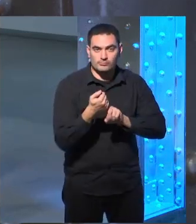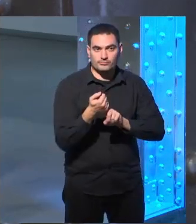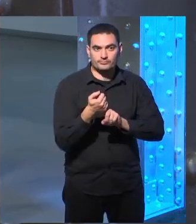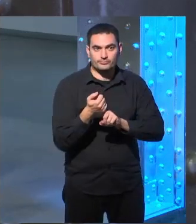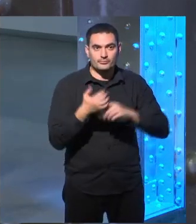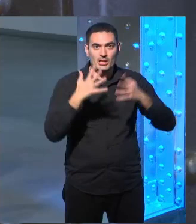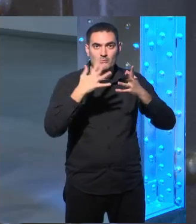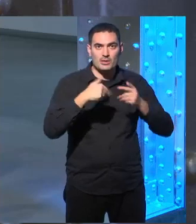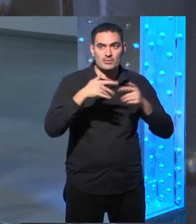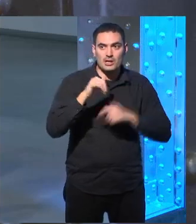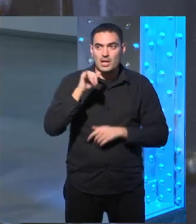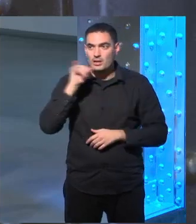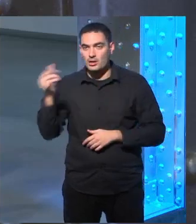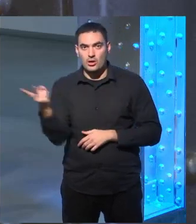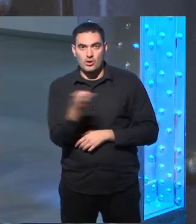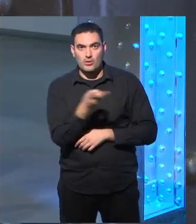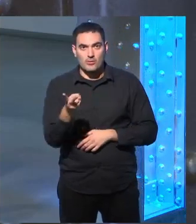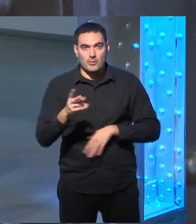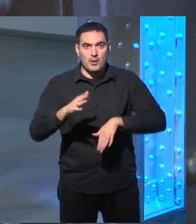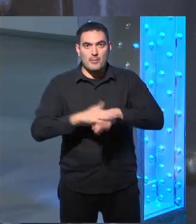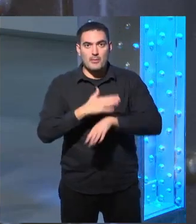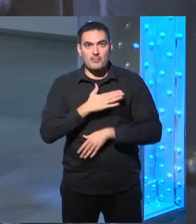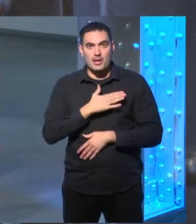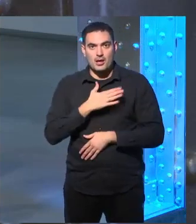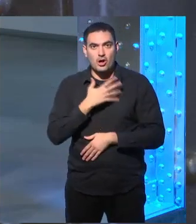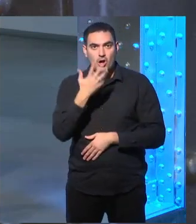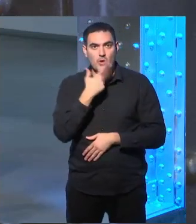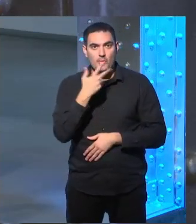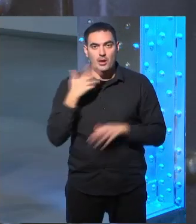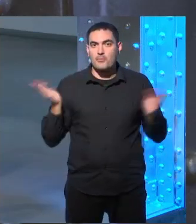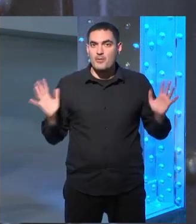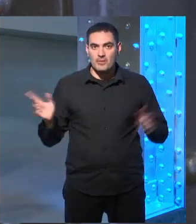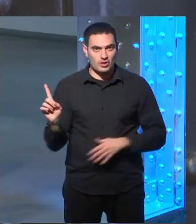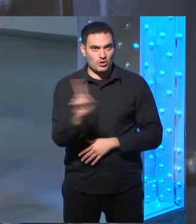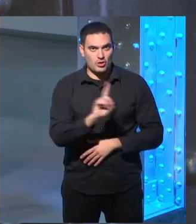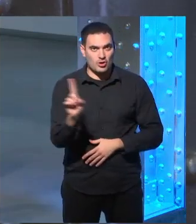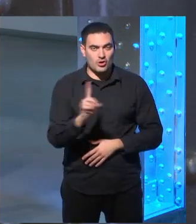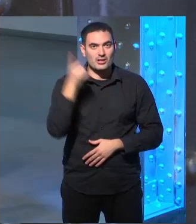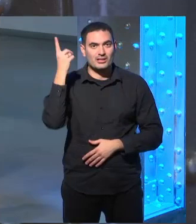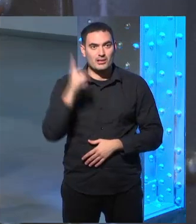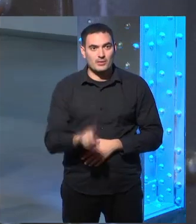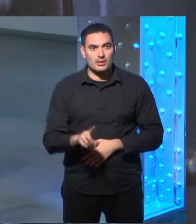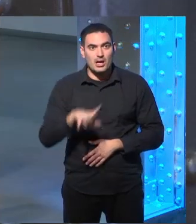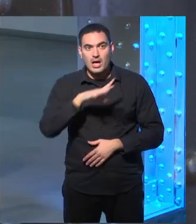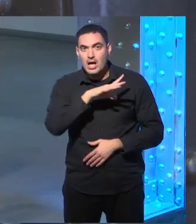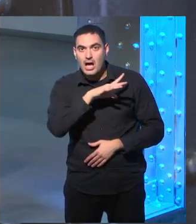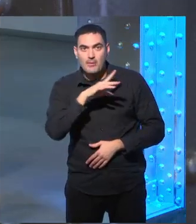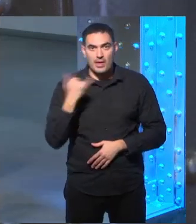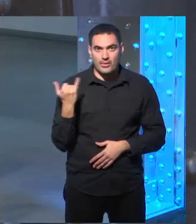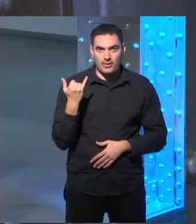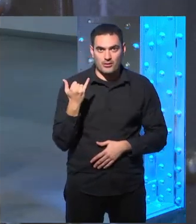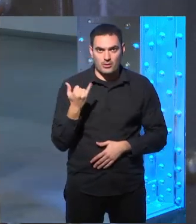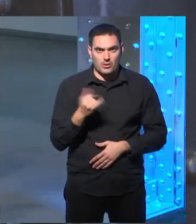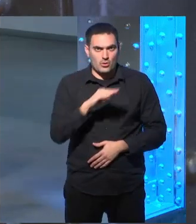my career? Well, the answer is that those 2 subjects were not only a piece of knowledge,